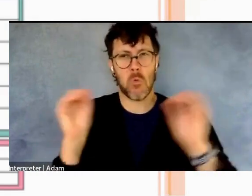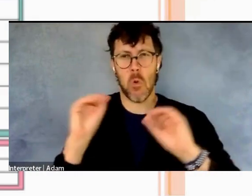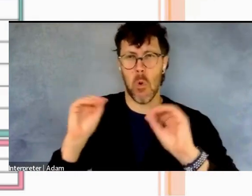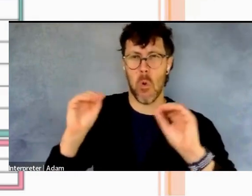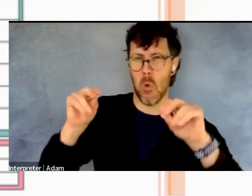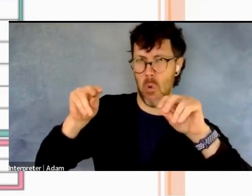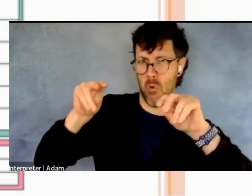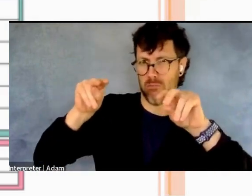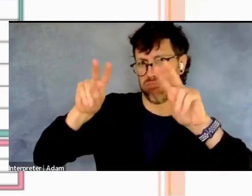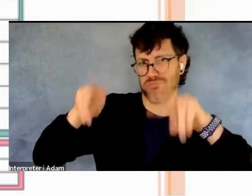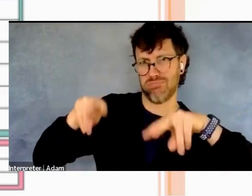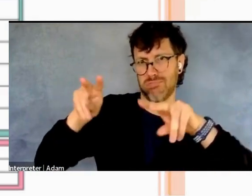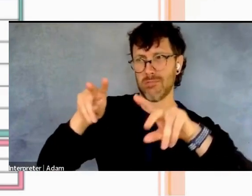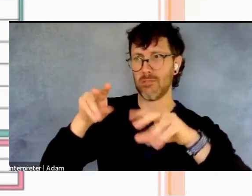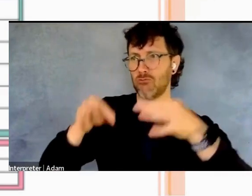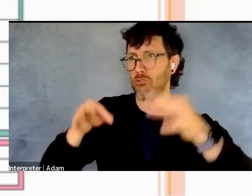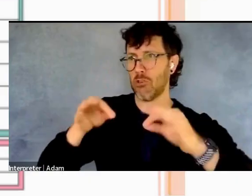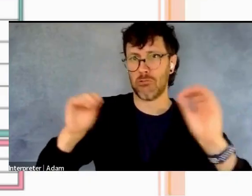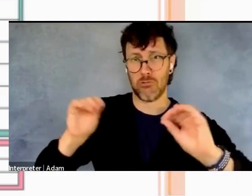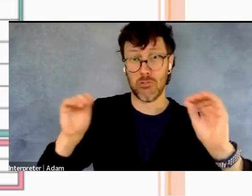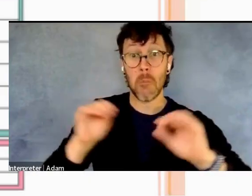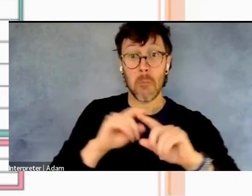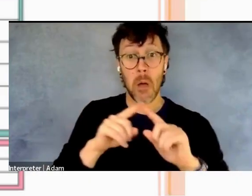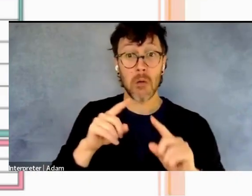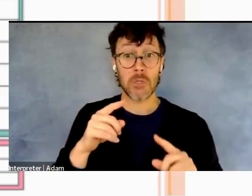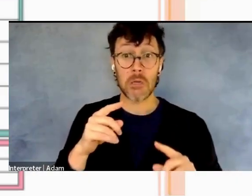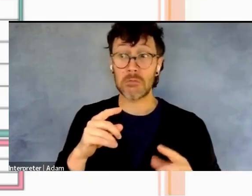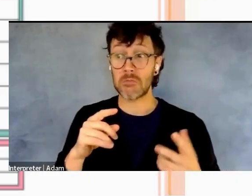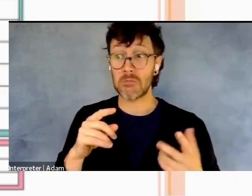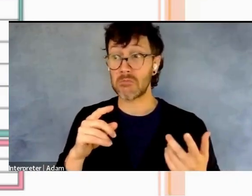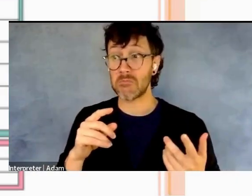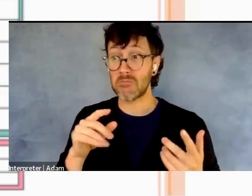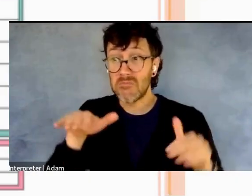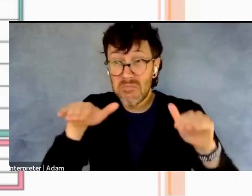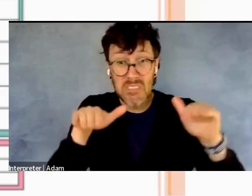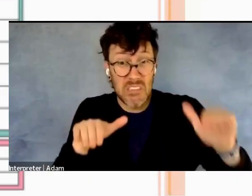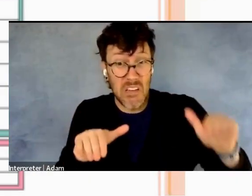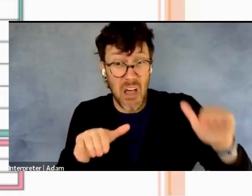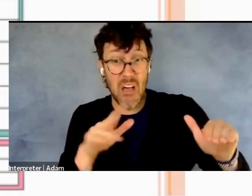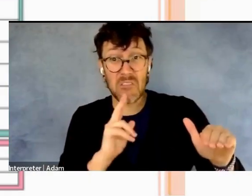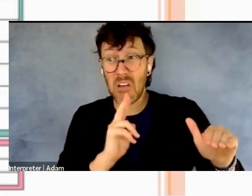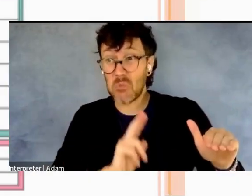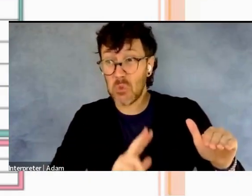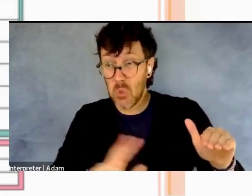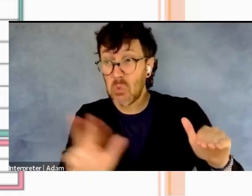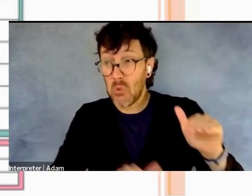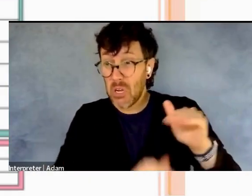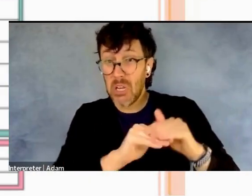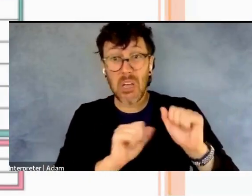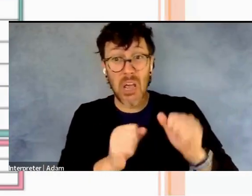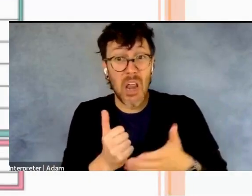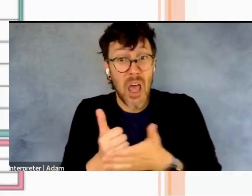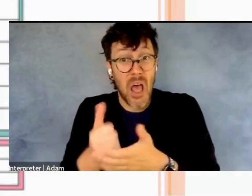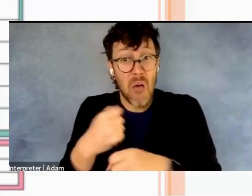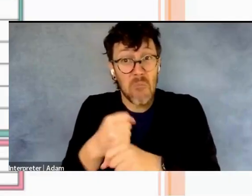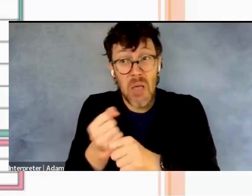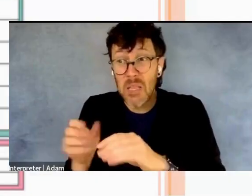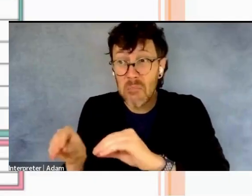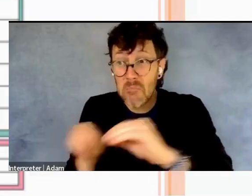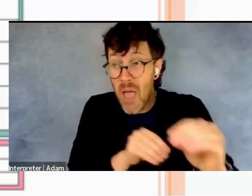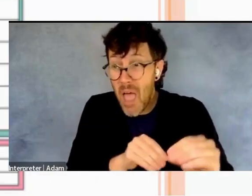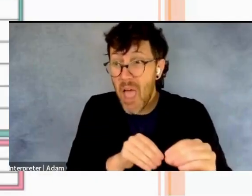say toddlers up to 3 years old could help make a bed. They could take their clothes to the laundry basket. They could put away clean